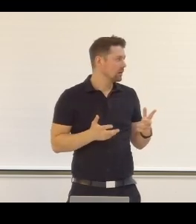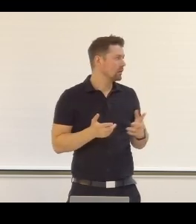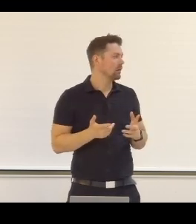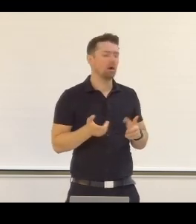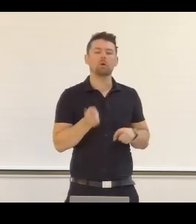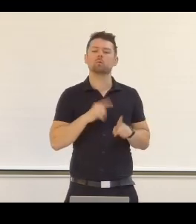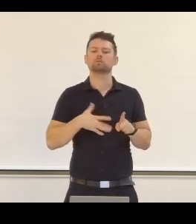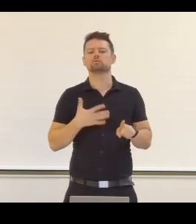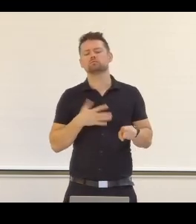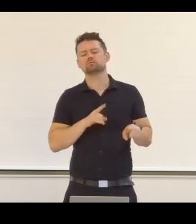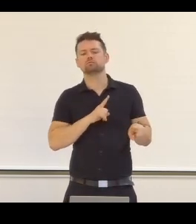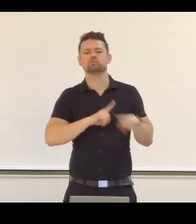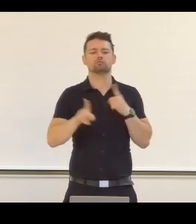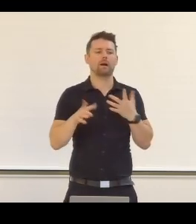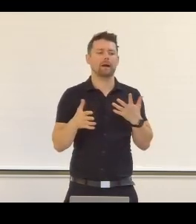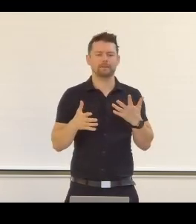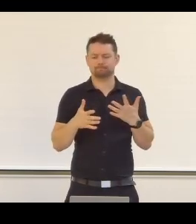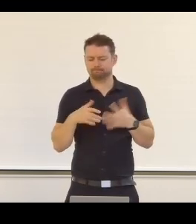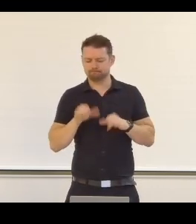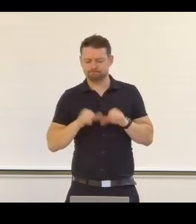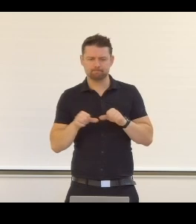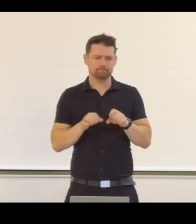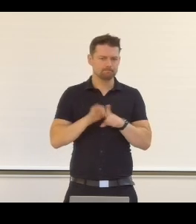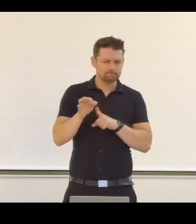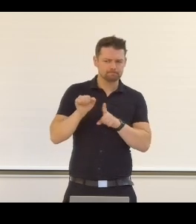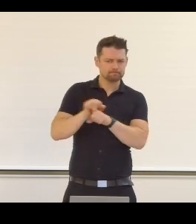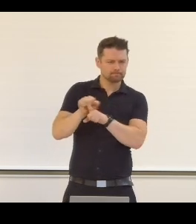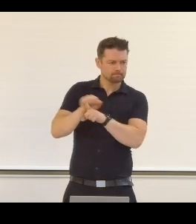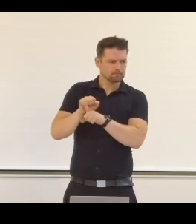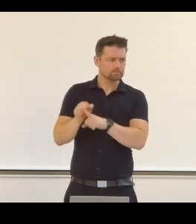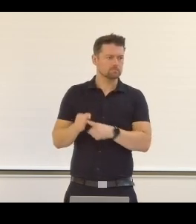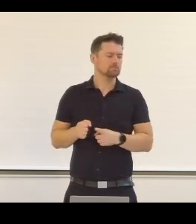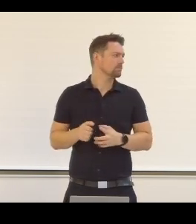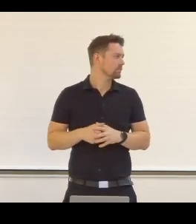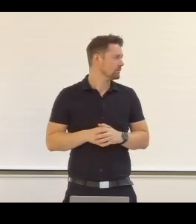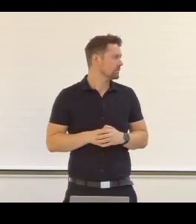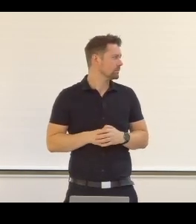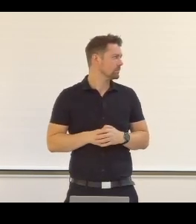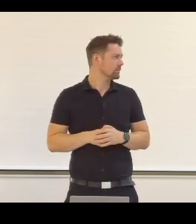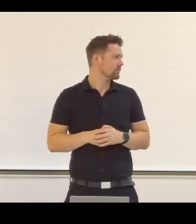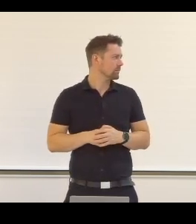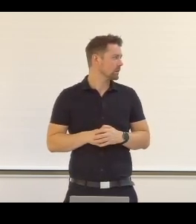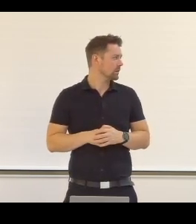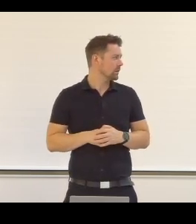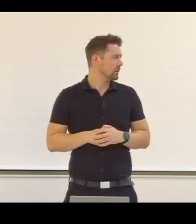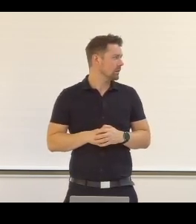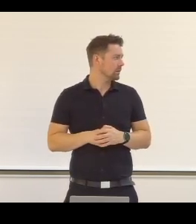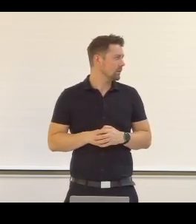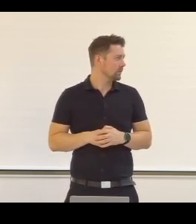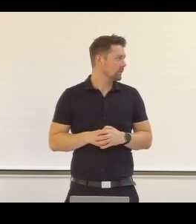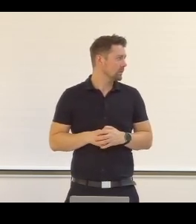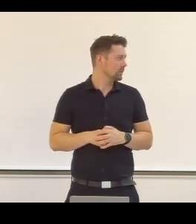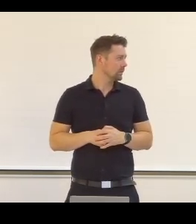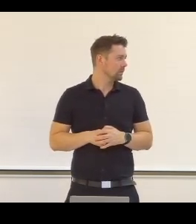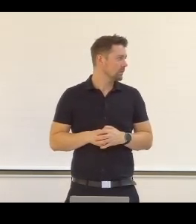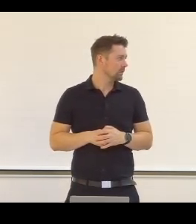pragmatic way, with little rovers, with Regolith simulant, all that. And